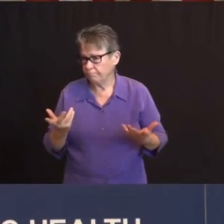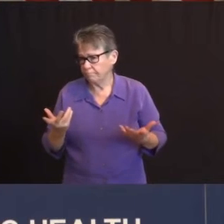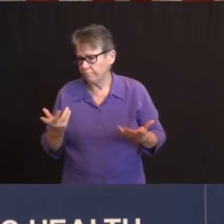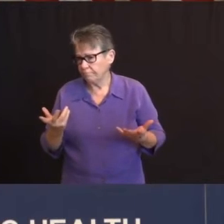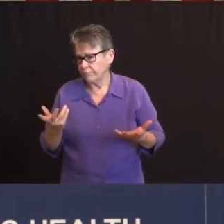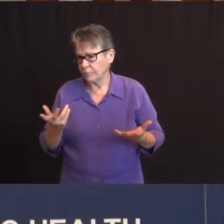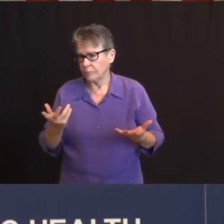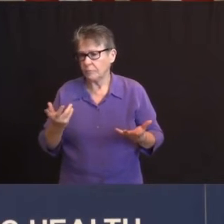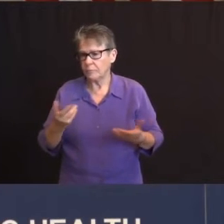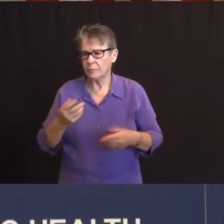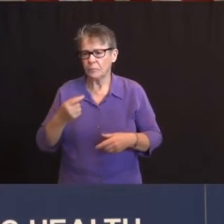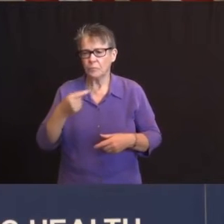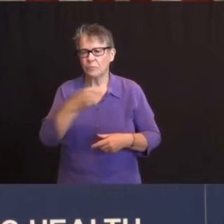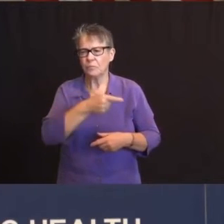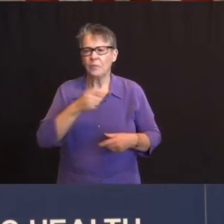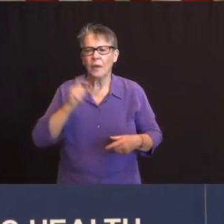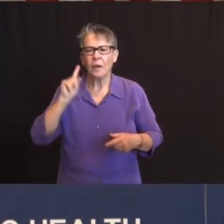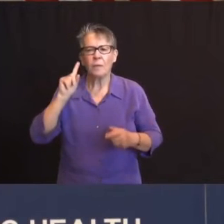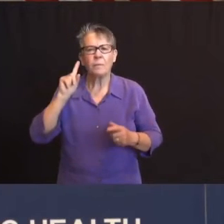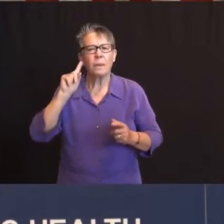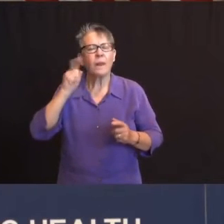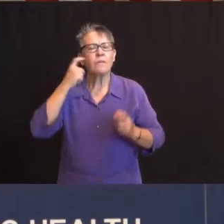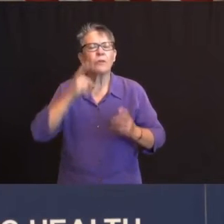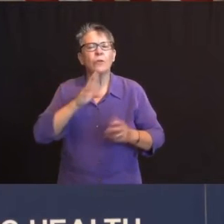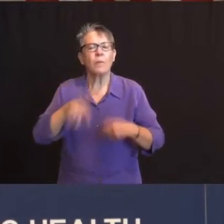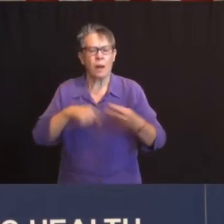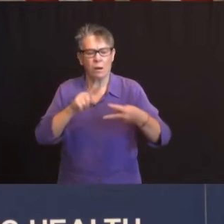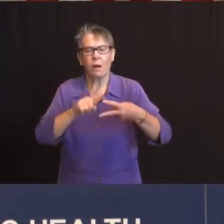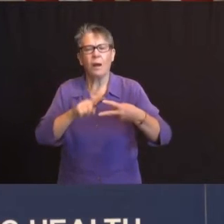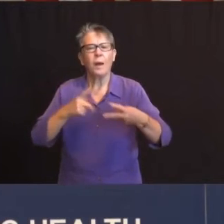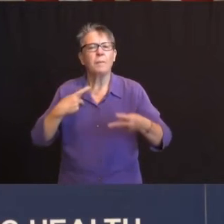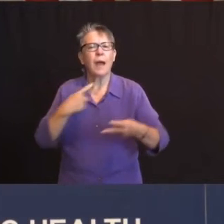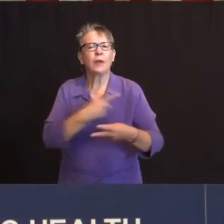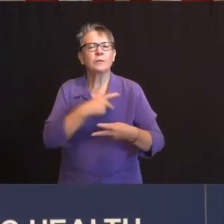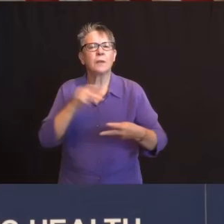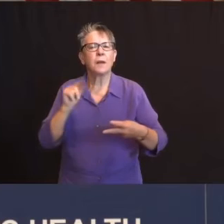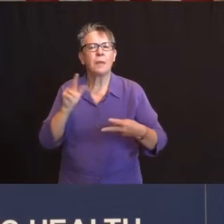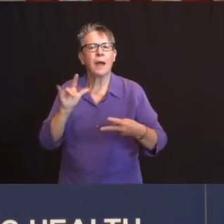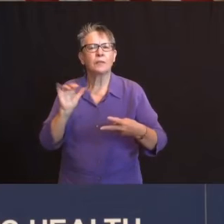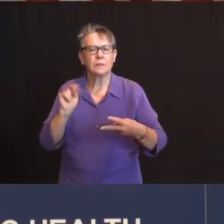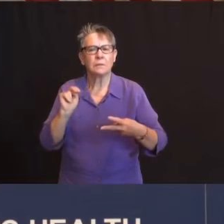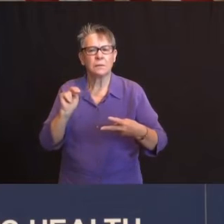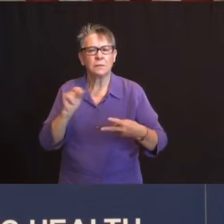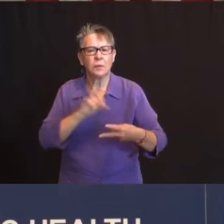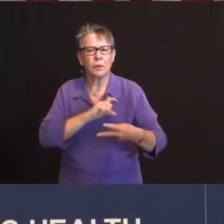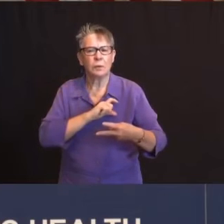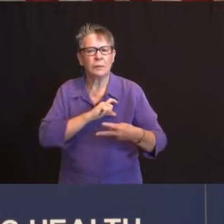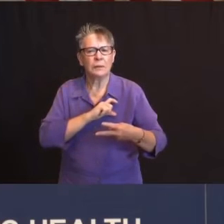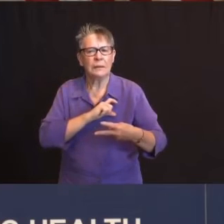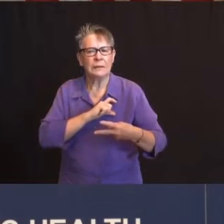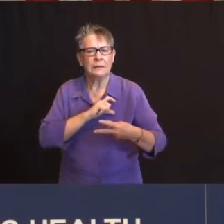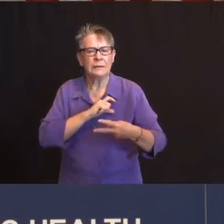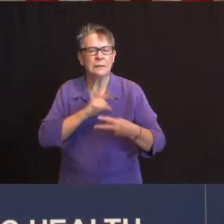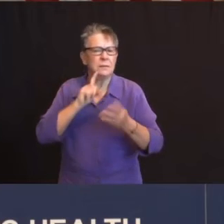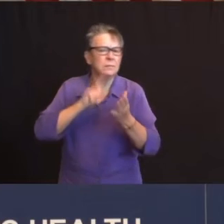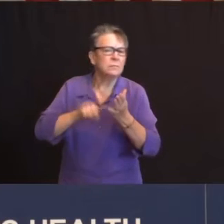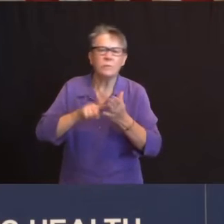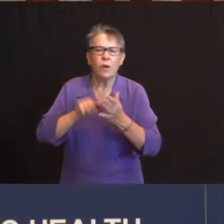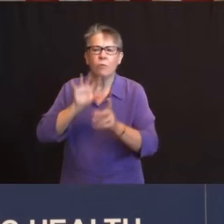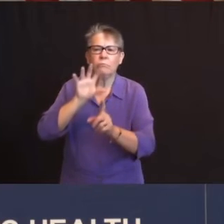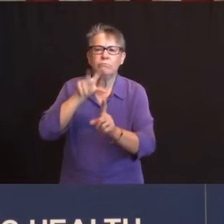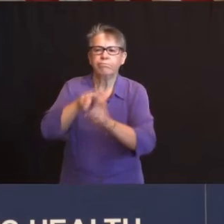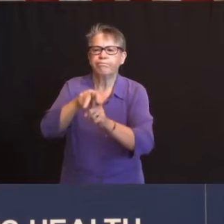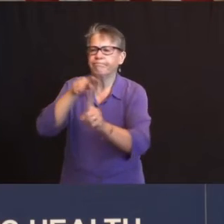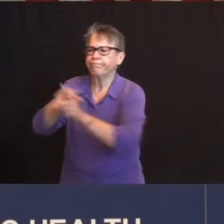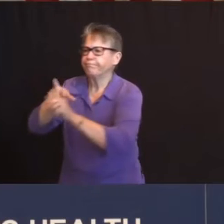Those were quality of life details that the Patterson Police Department were conducting. That was two establishments that were cited